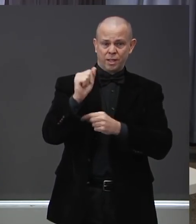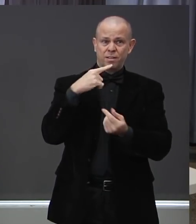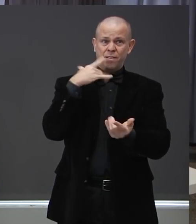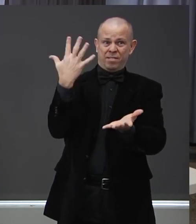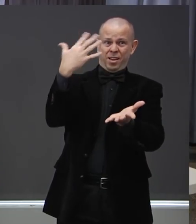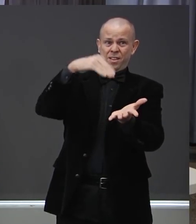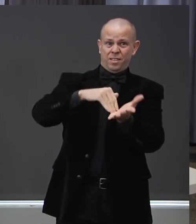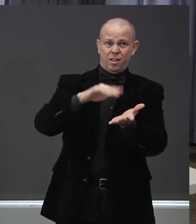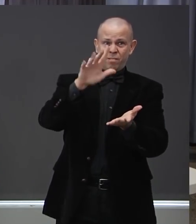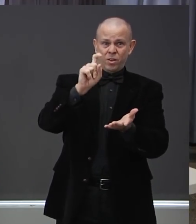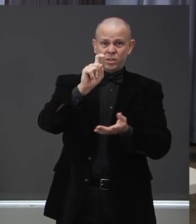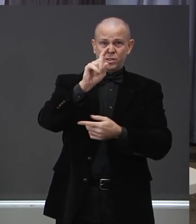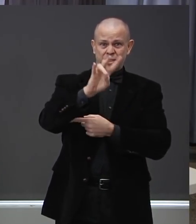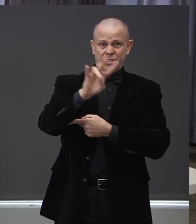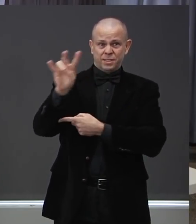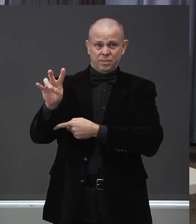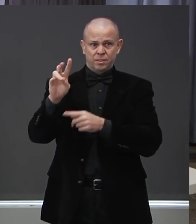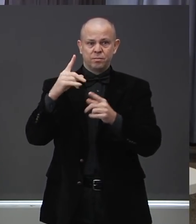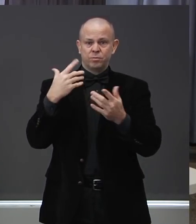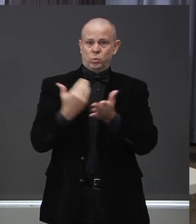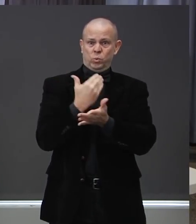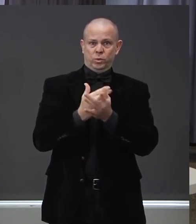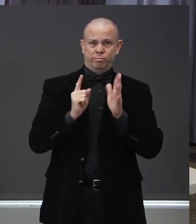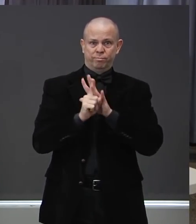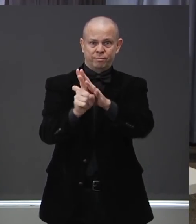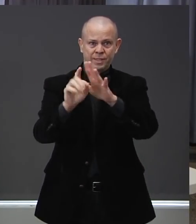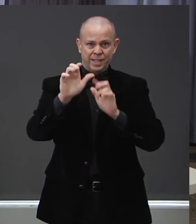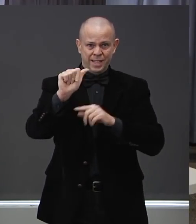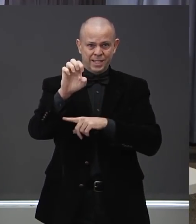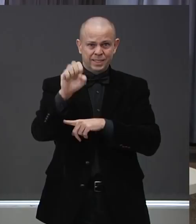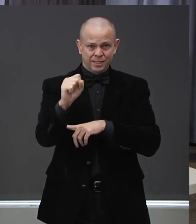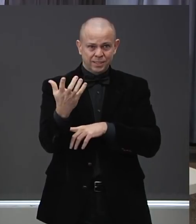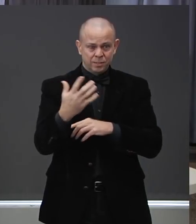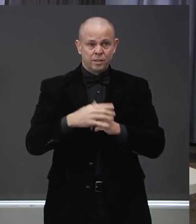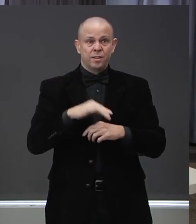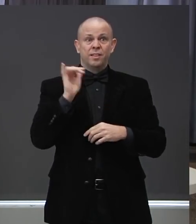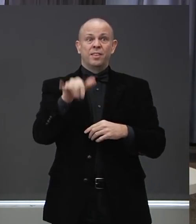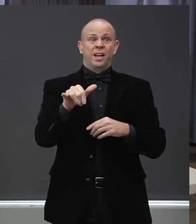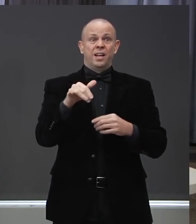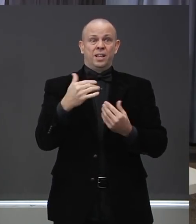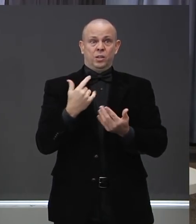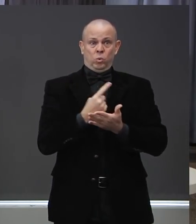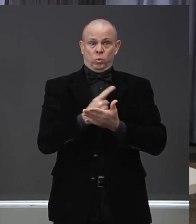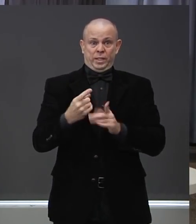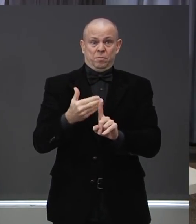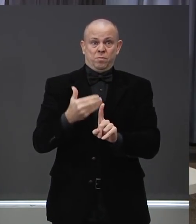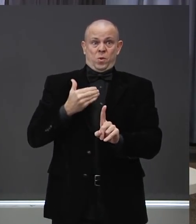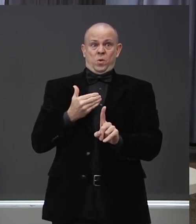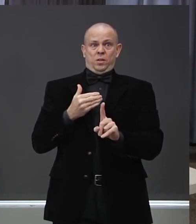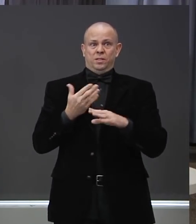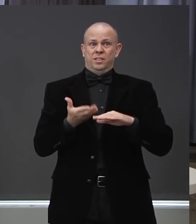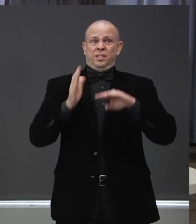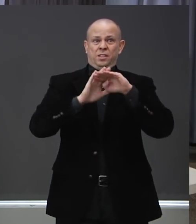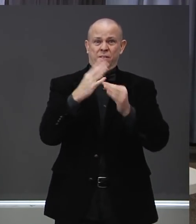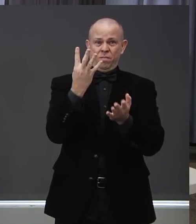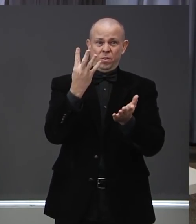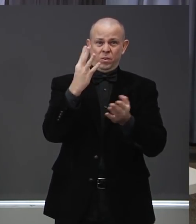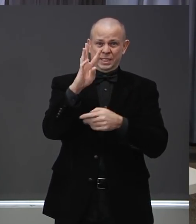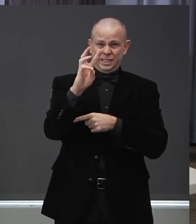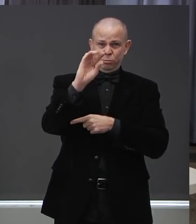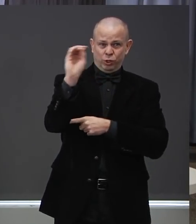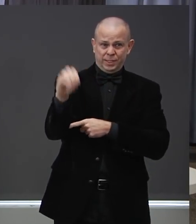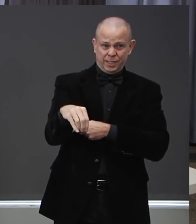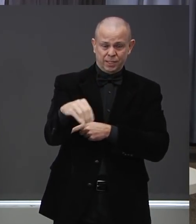5,177 new cases of COVID-19 infection, which is a 46% increase over the prior week's number and a new